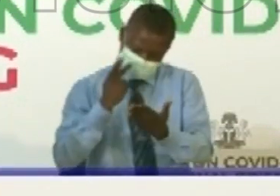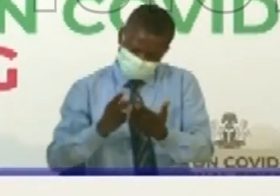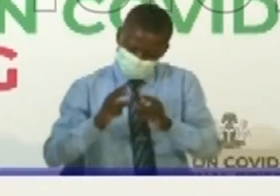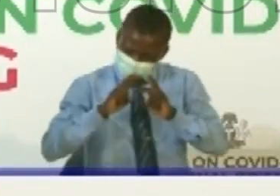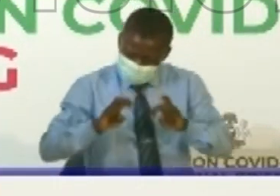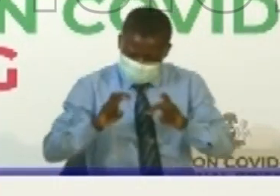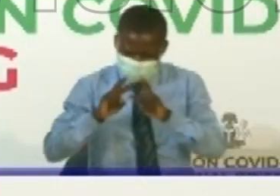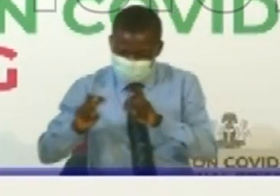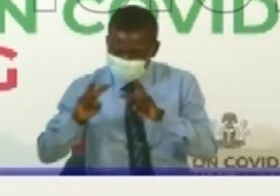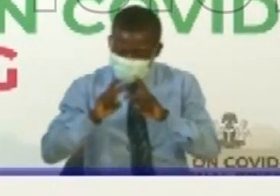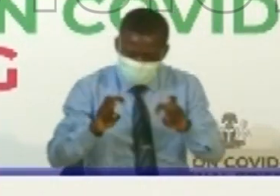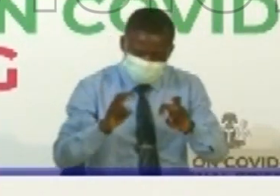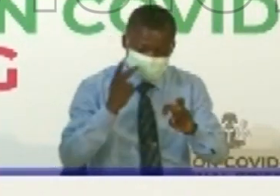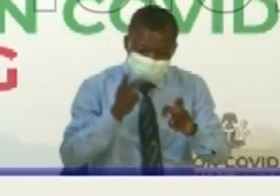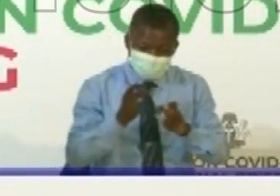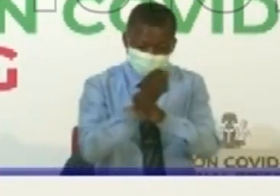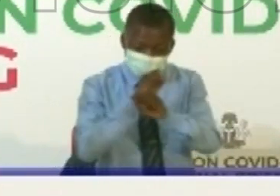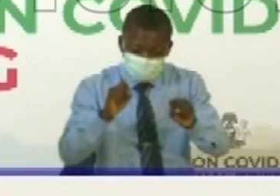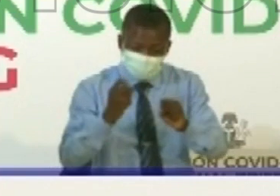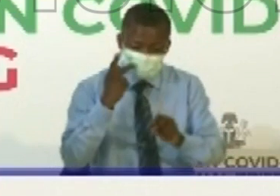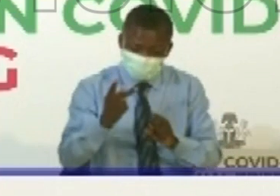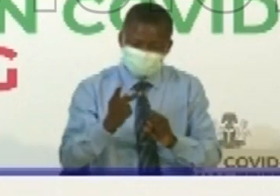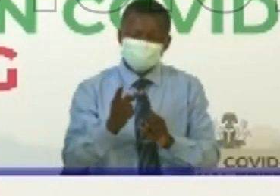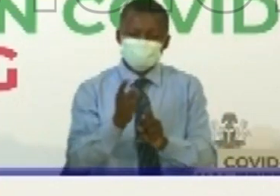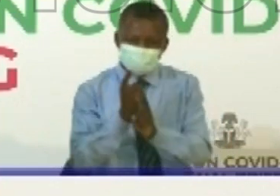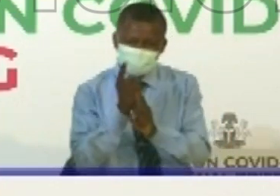safety, and of course the issue of efficacy.